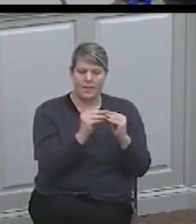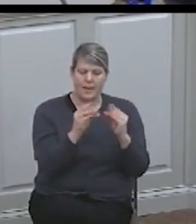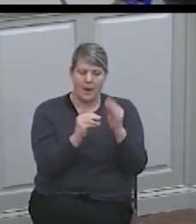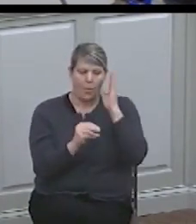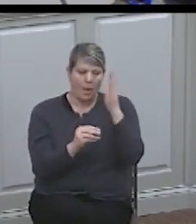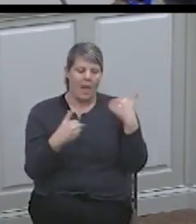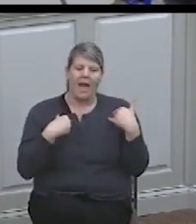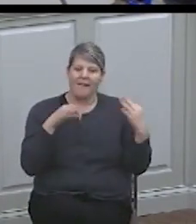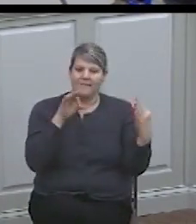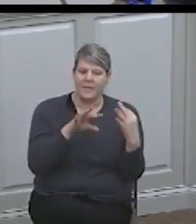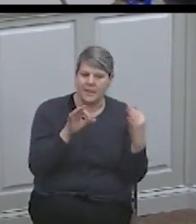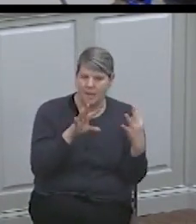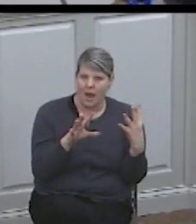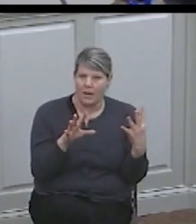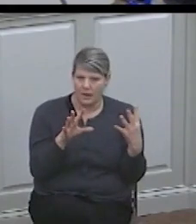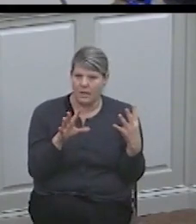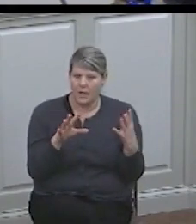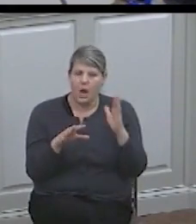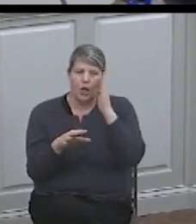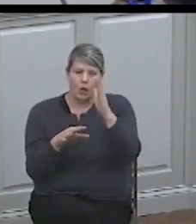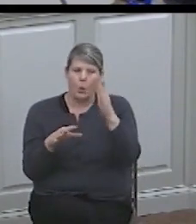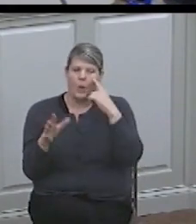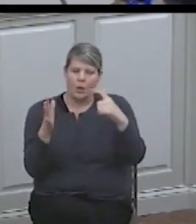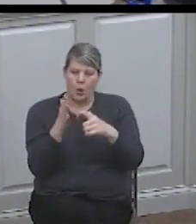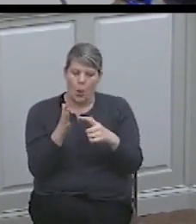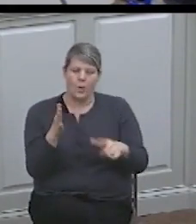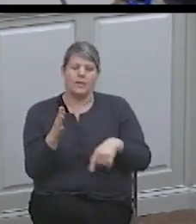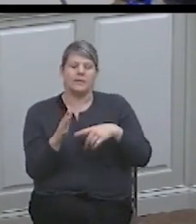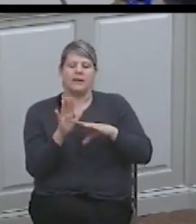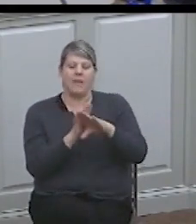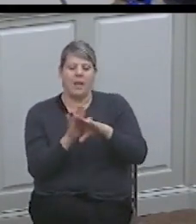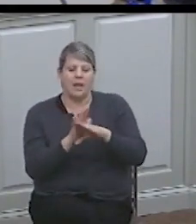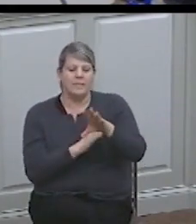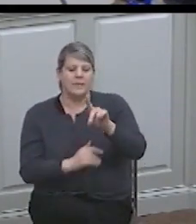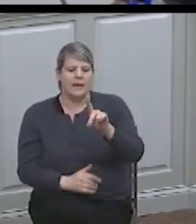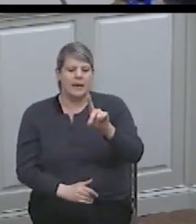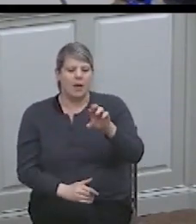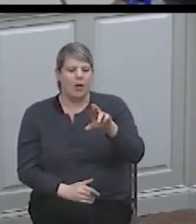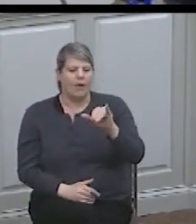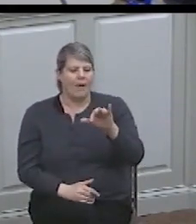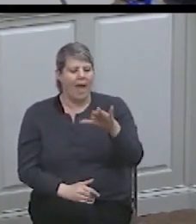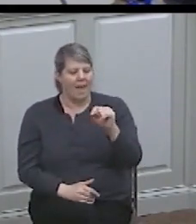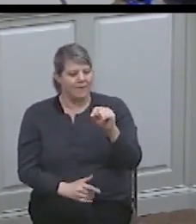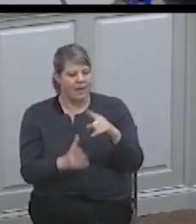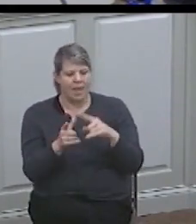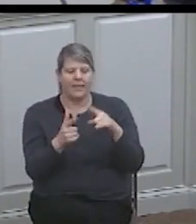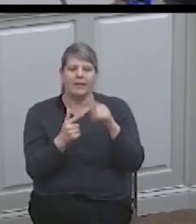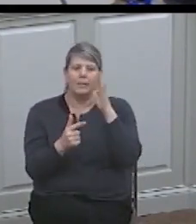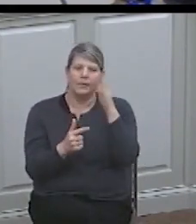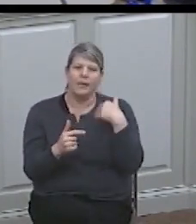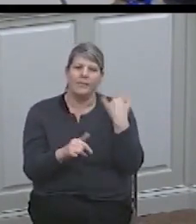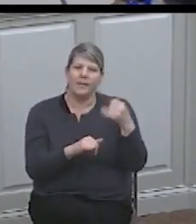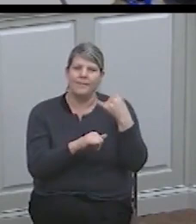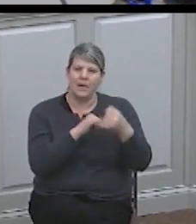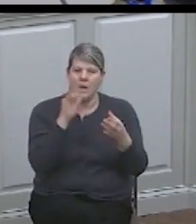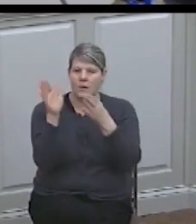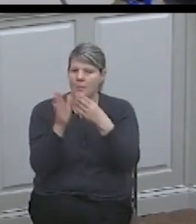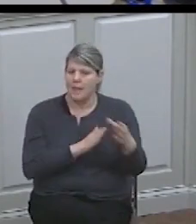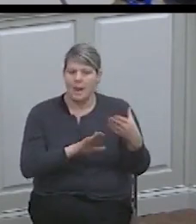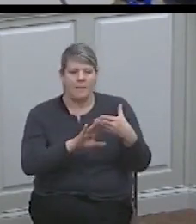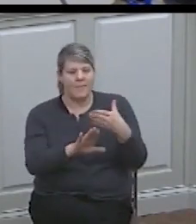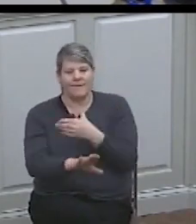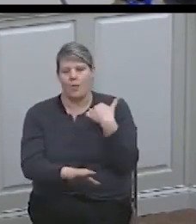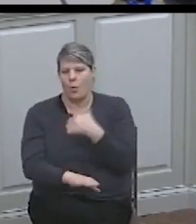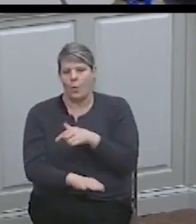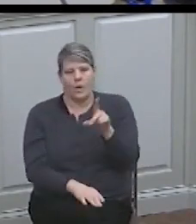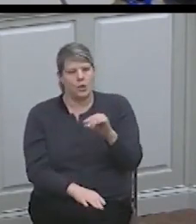process that will, you'll see a draft plan then, and then you'll ultimately be asked to approve a final plan prior to any implementation.